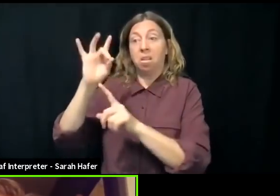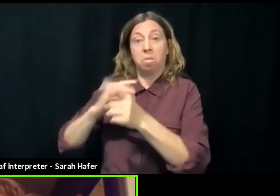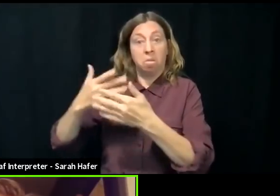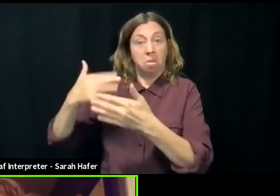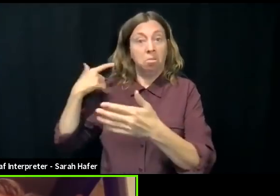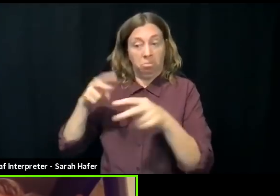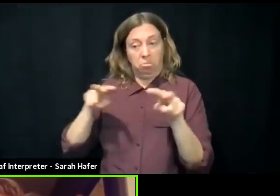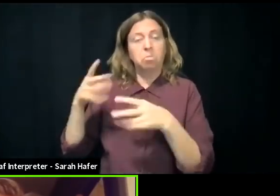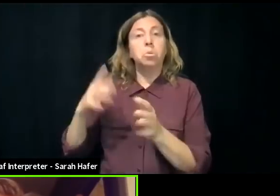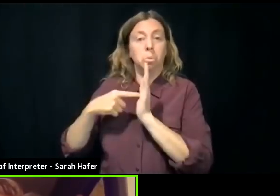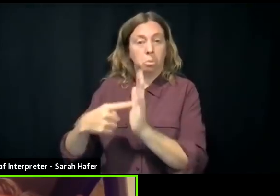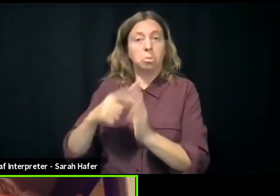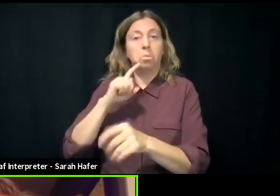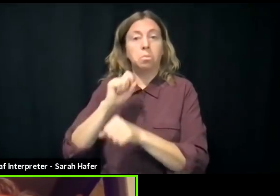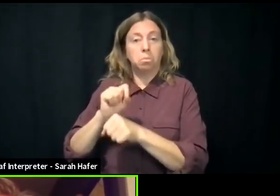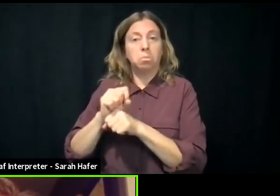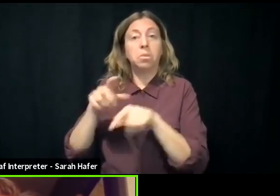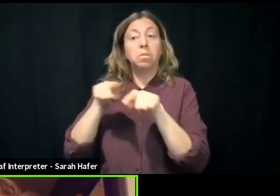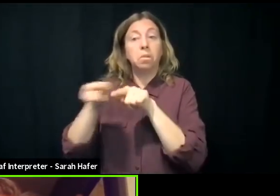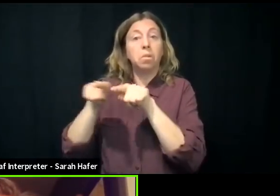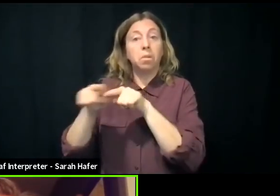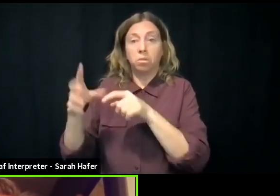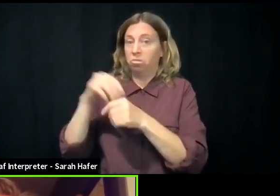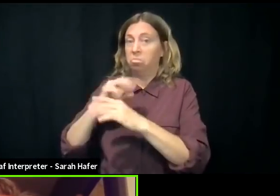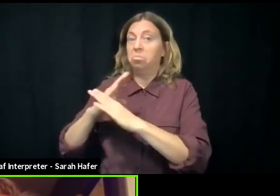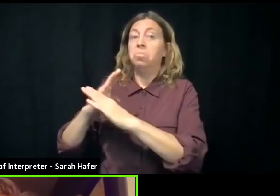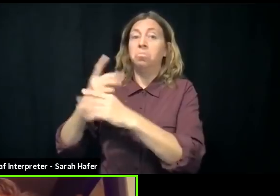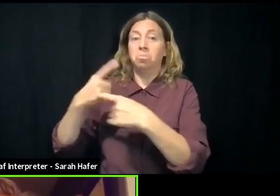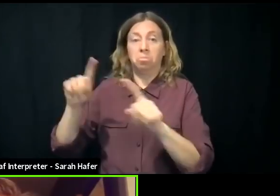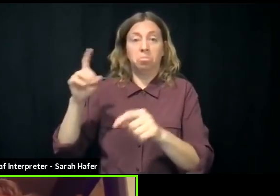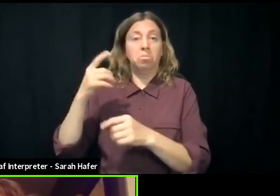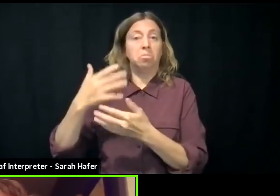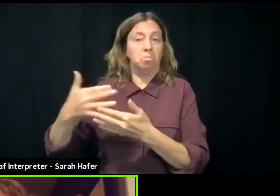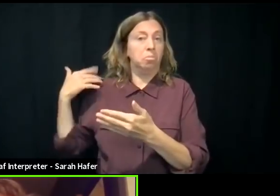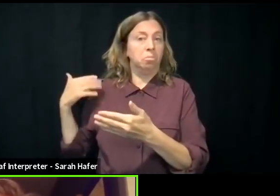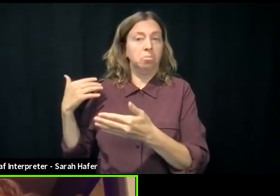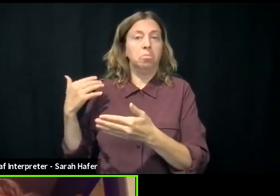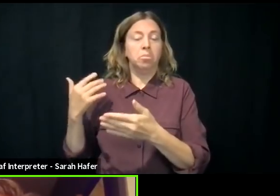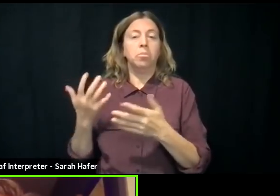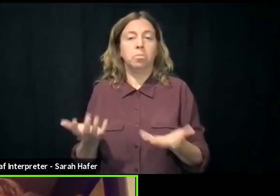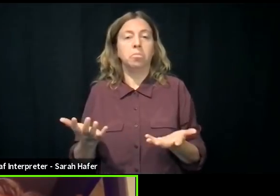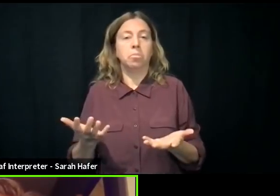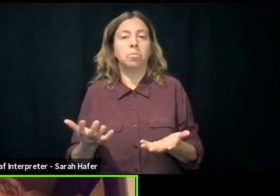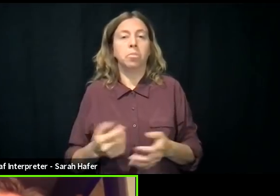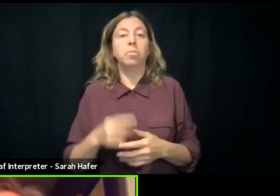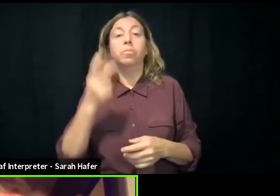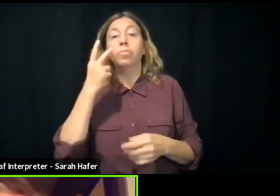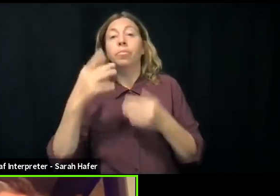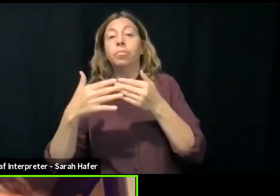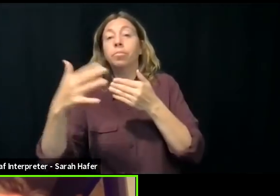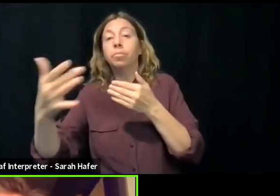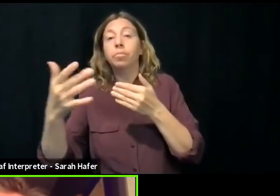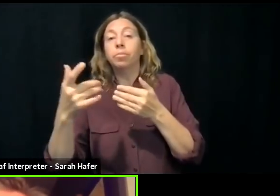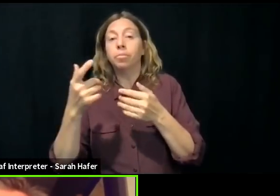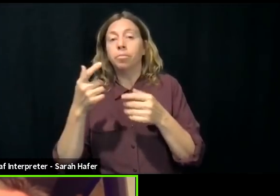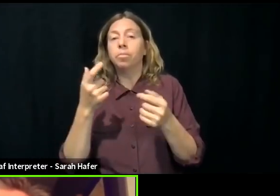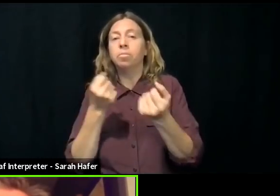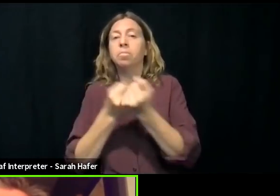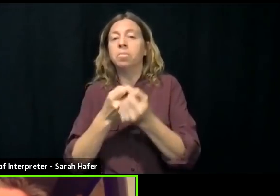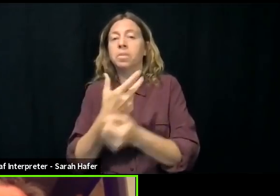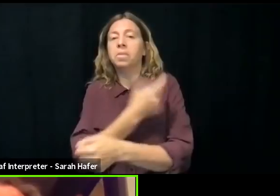either of those don't continue to hold true, we could see a booster develop, and that booster will need to be given to individuals, maybe on an